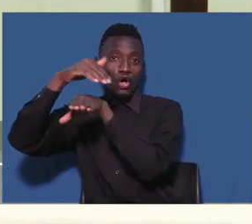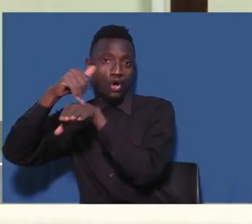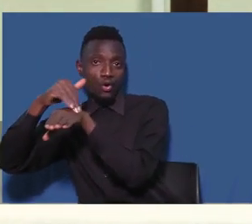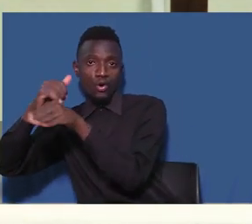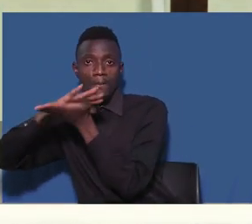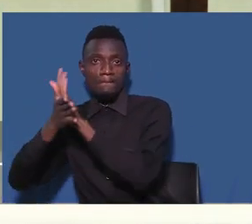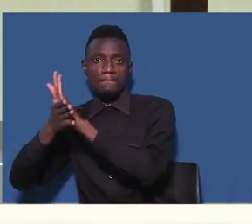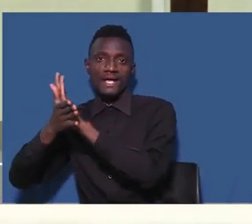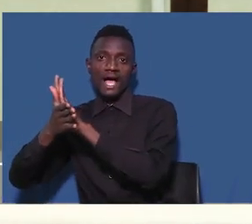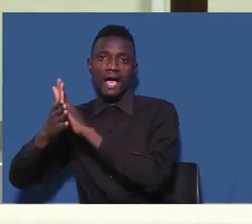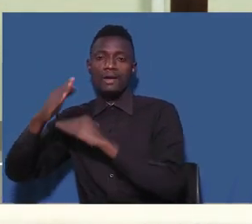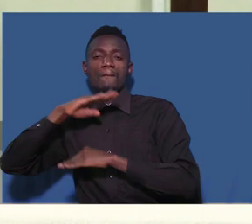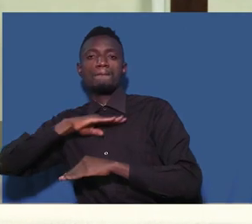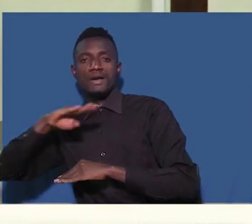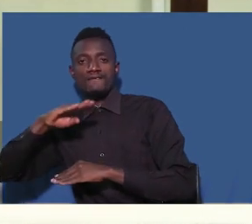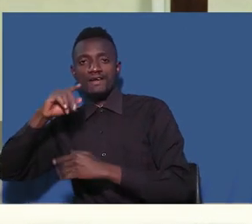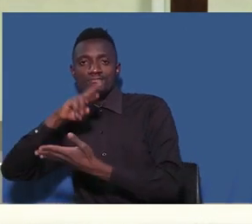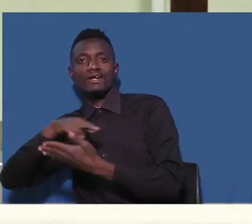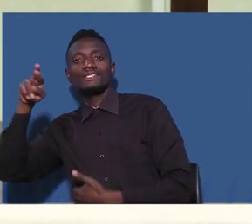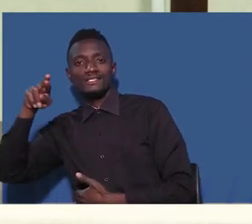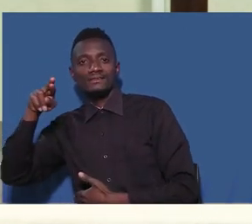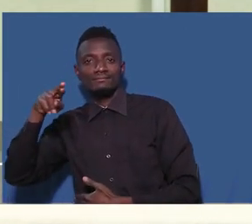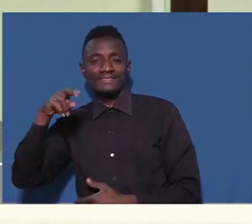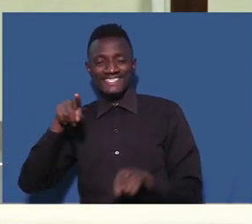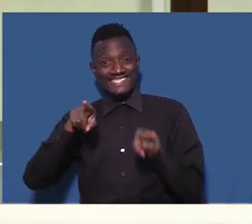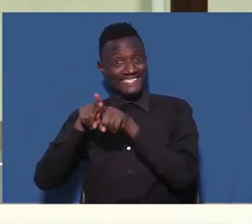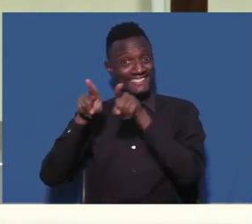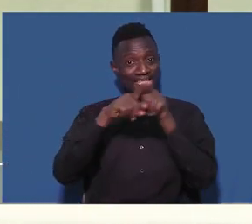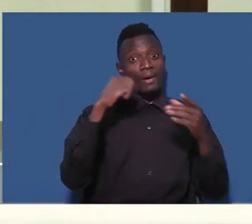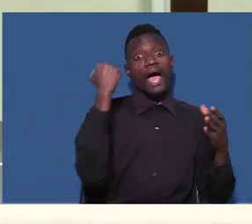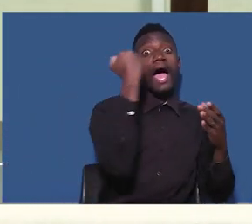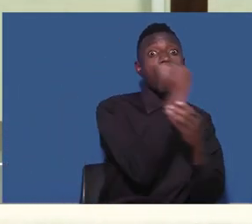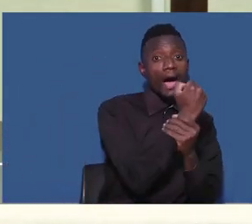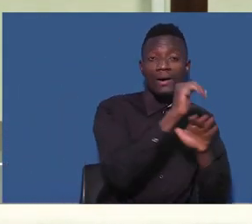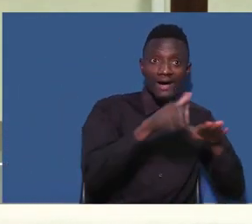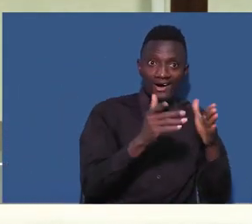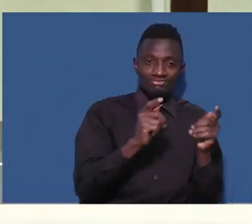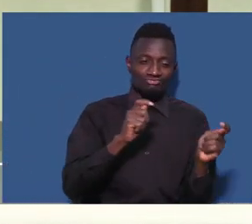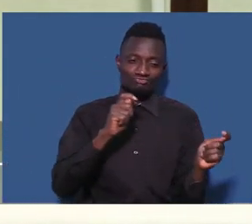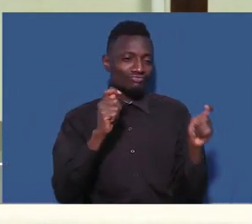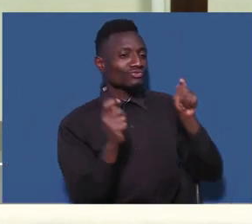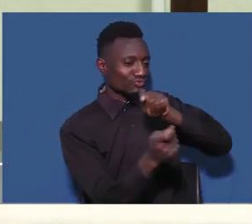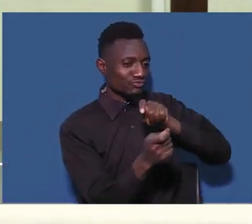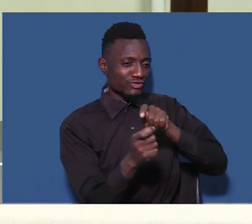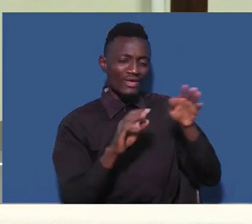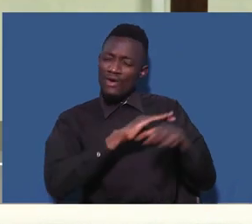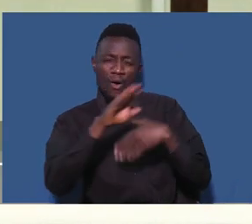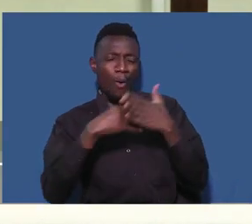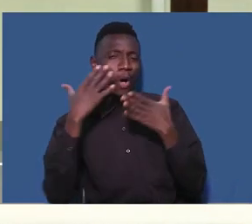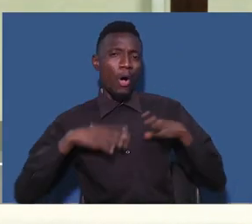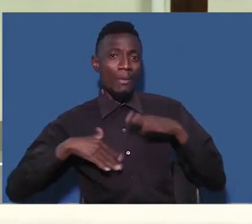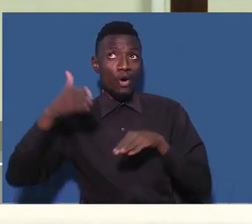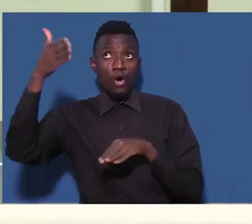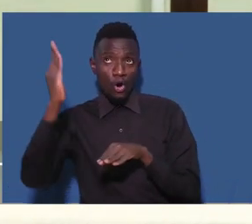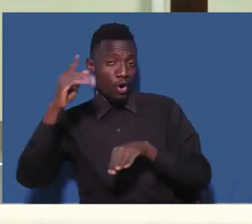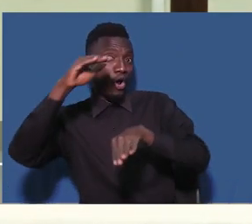Abraham had to make necessary adjustments. Anybody who God spoke to had to make necessary adjustments. Even Moses, when